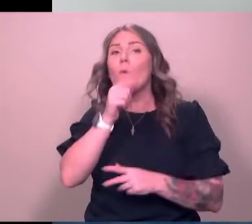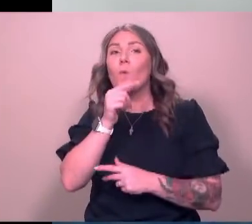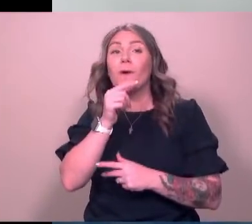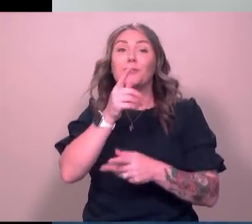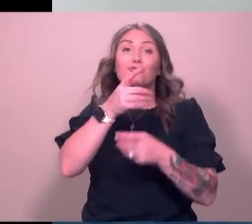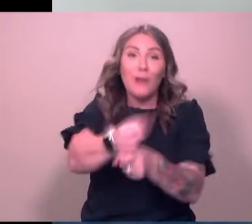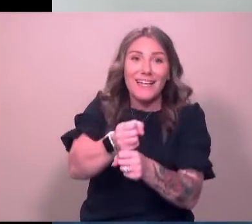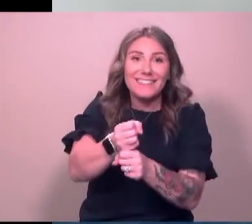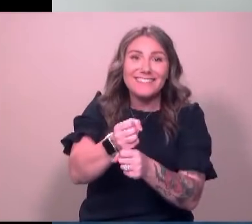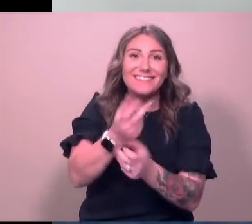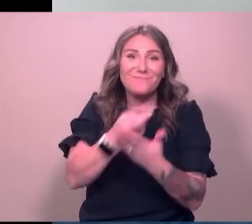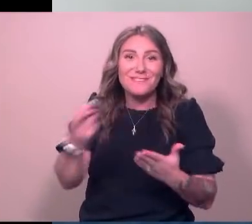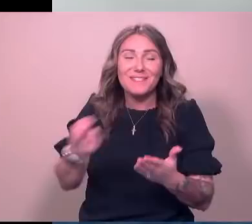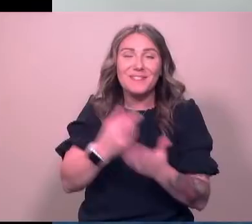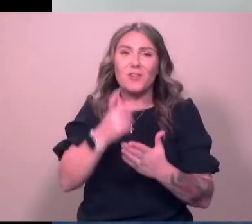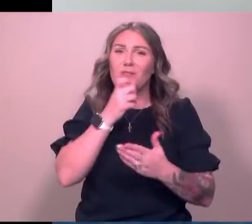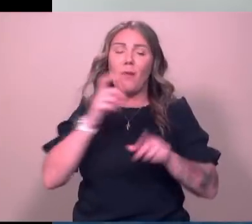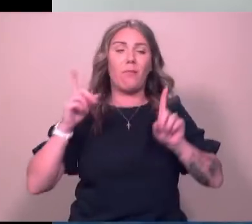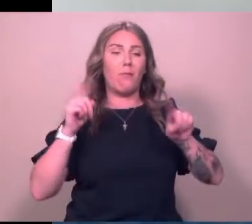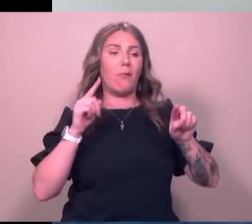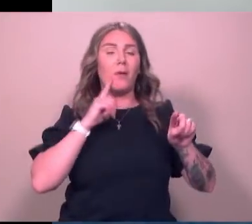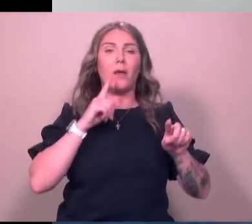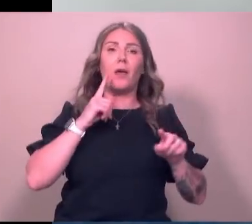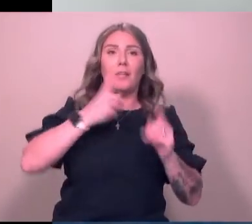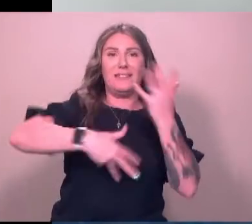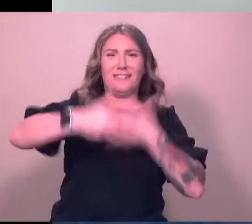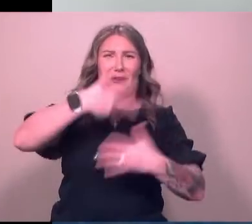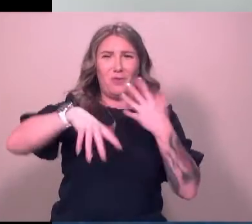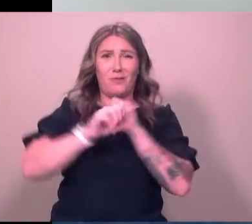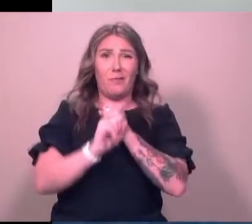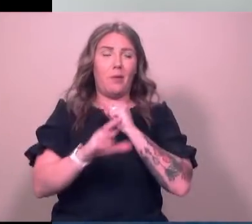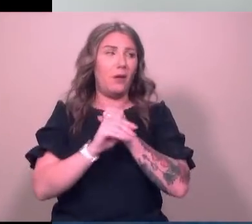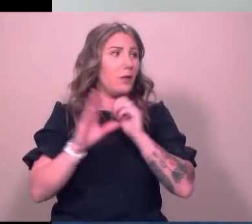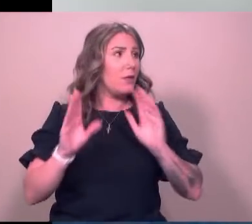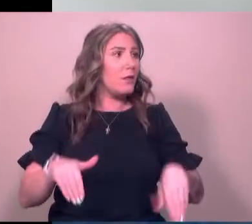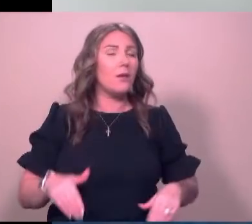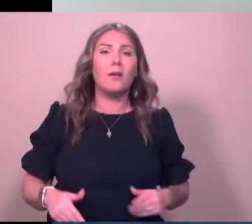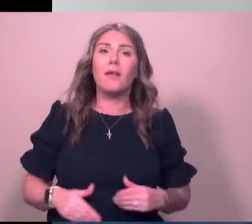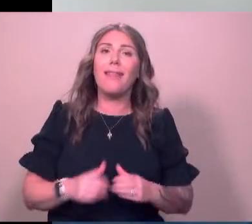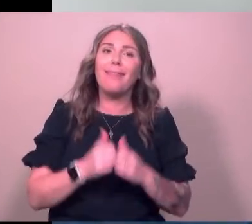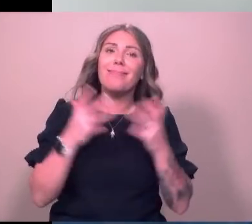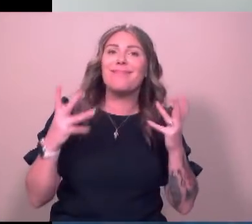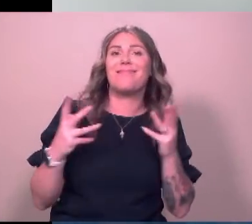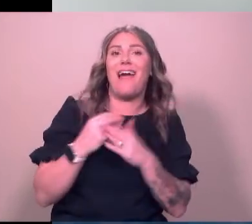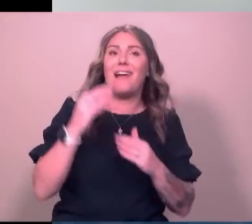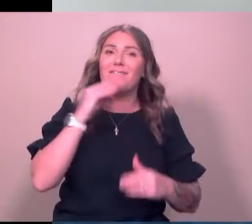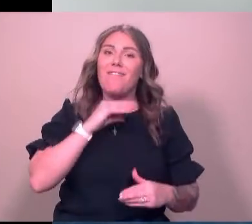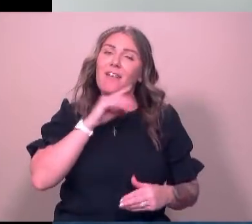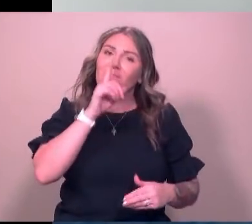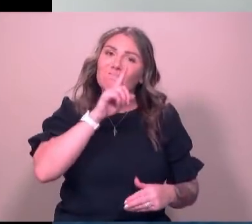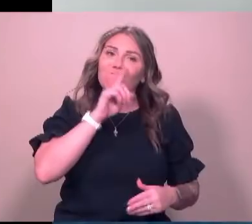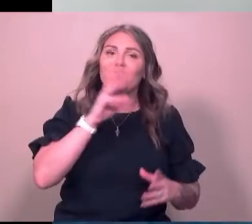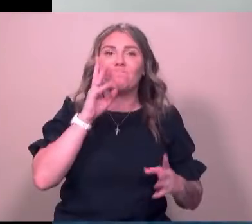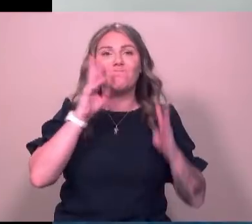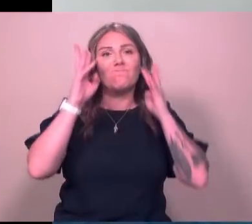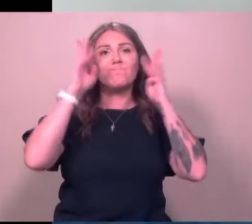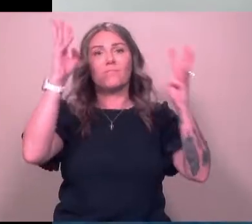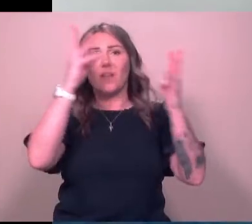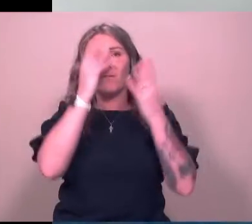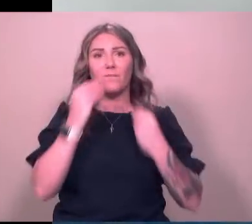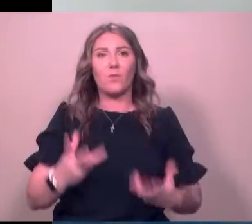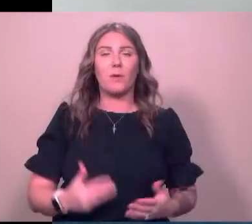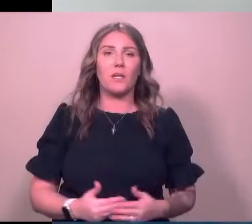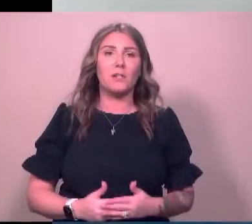Please do not go to those, social media and there's a lot of misinformation out there. I just want to make sure that